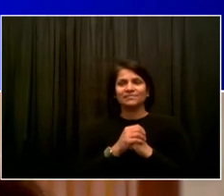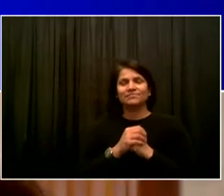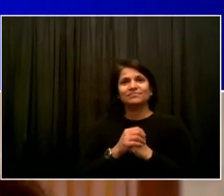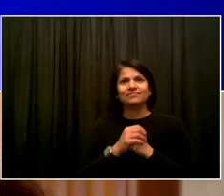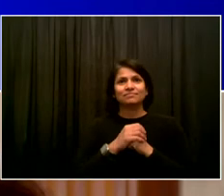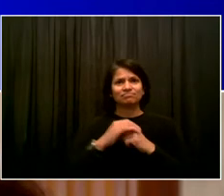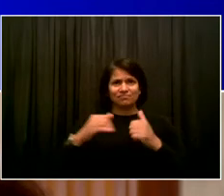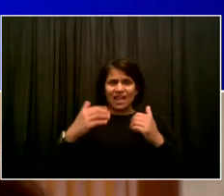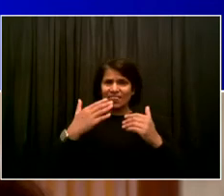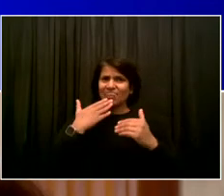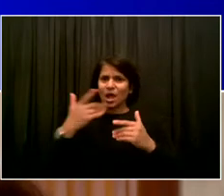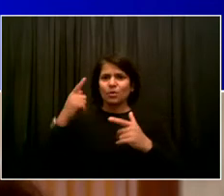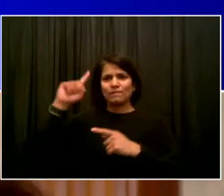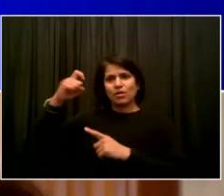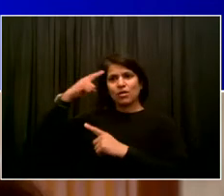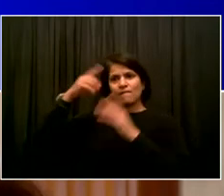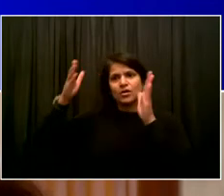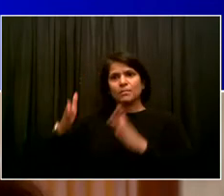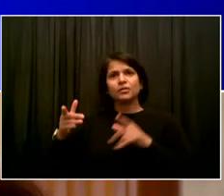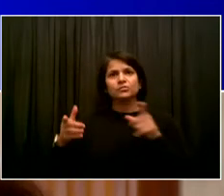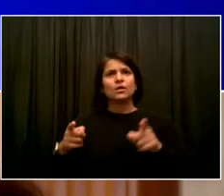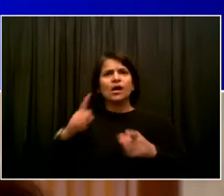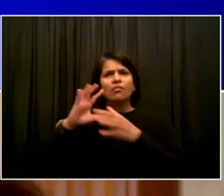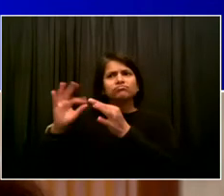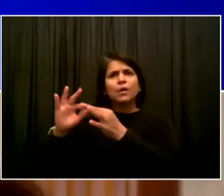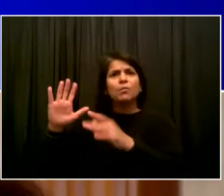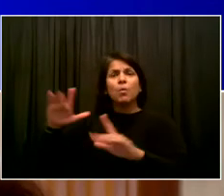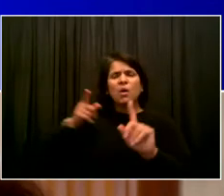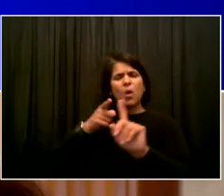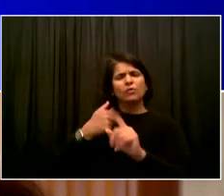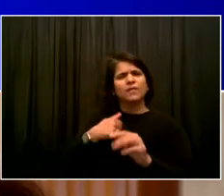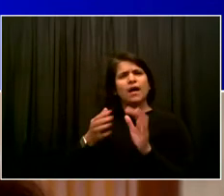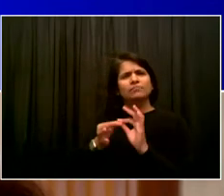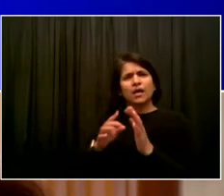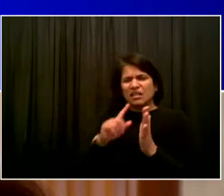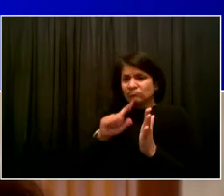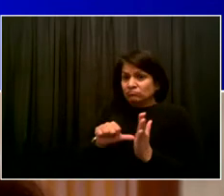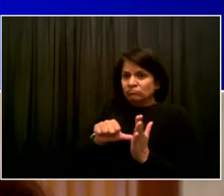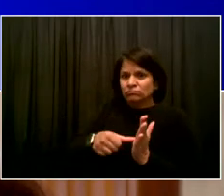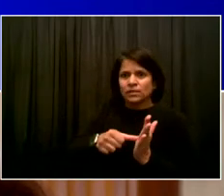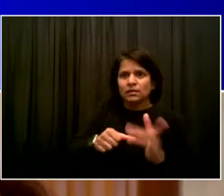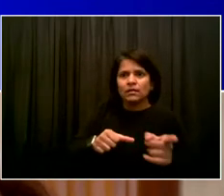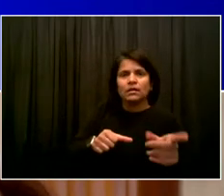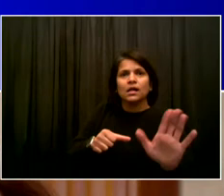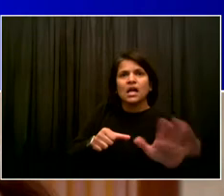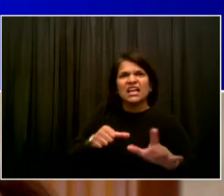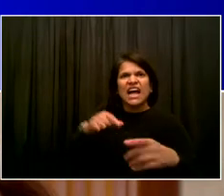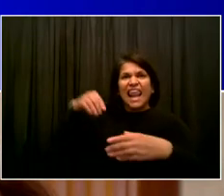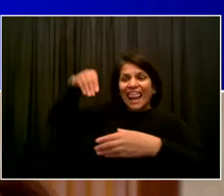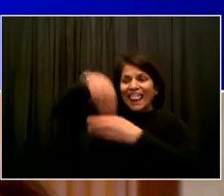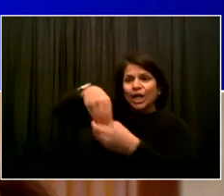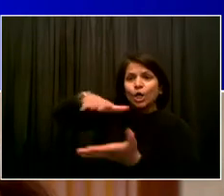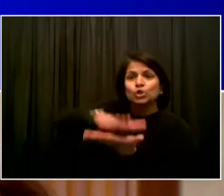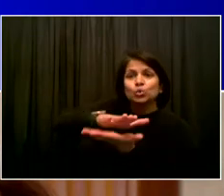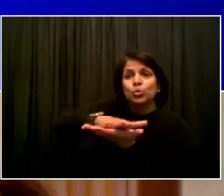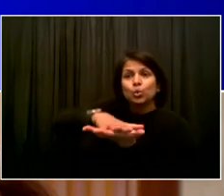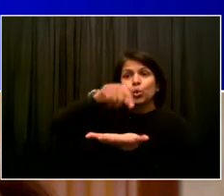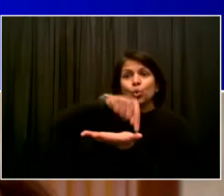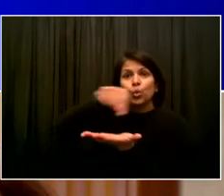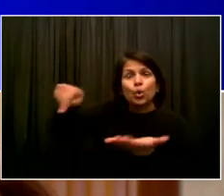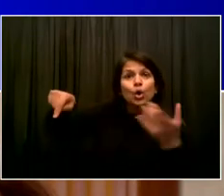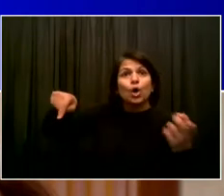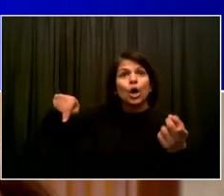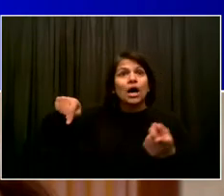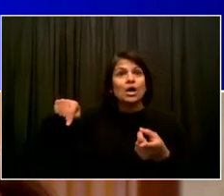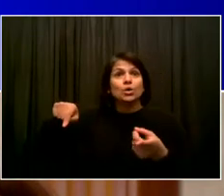you made. Our kids need to be in school. Remote learning, I agree with you, noble efforts by educators, school